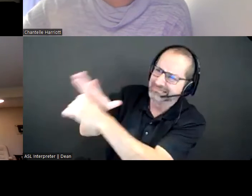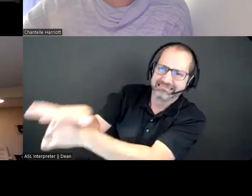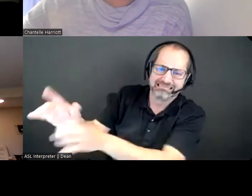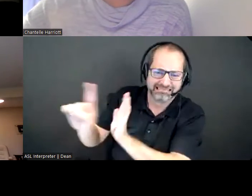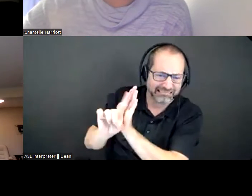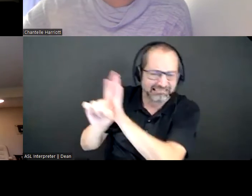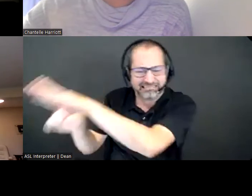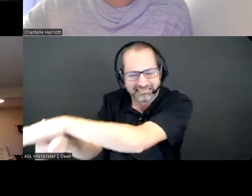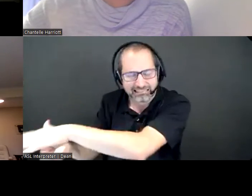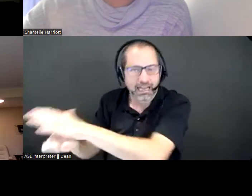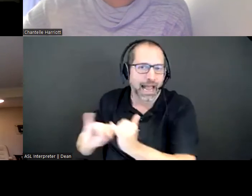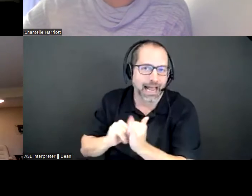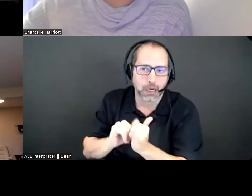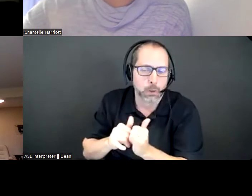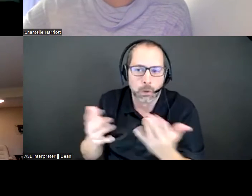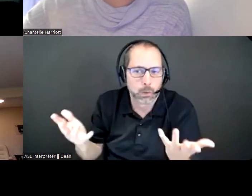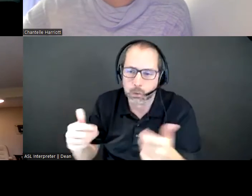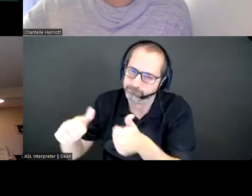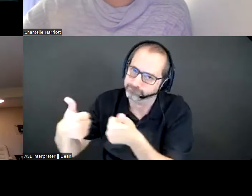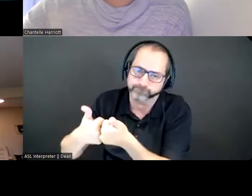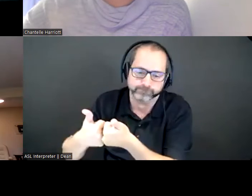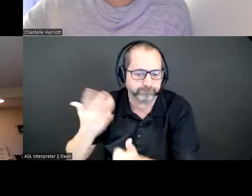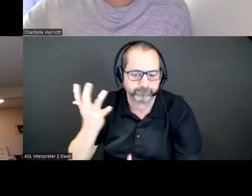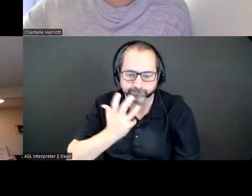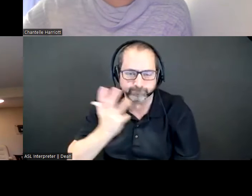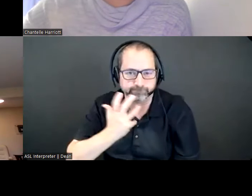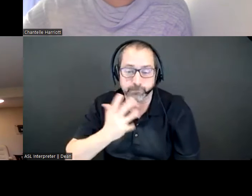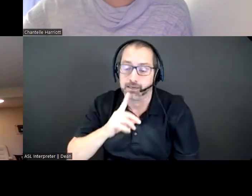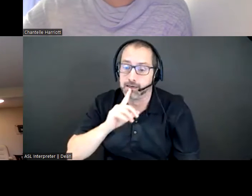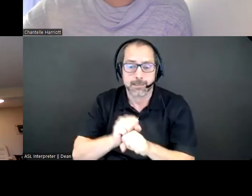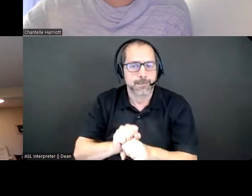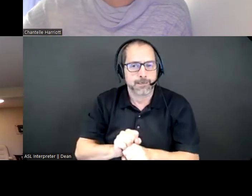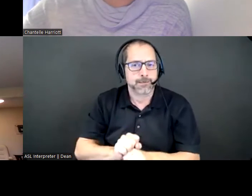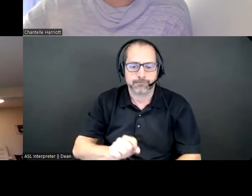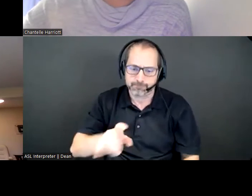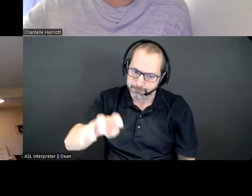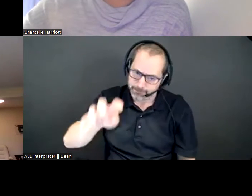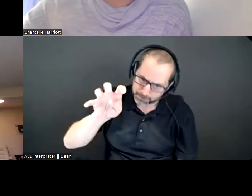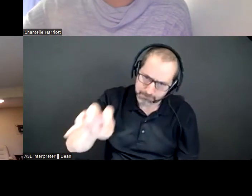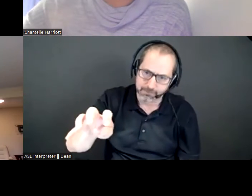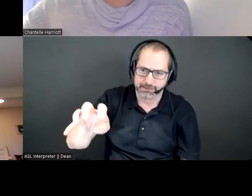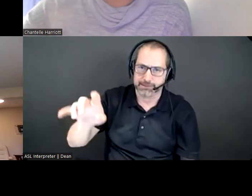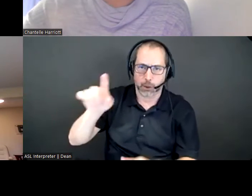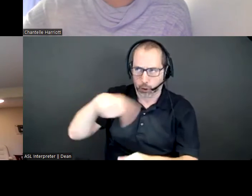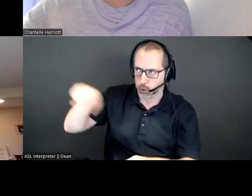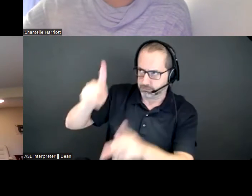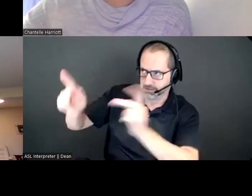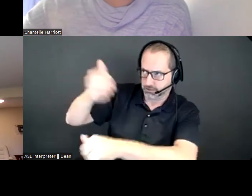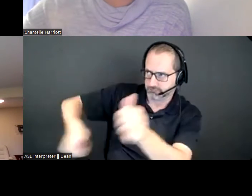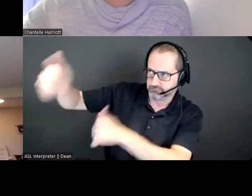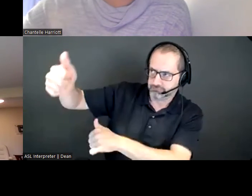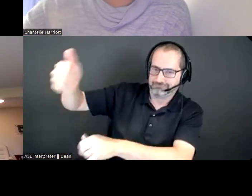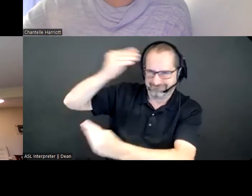But I'm adamant that these people be educated, these people in power be